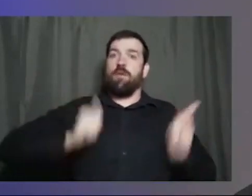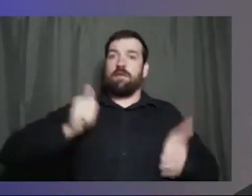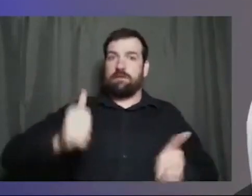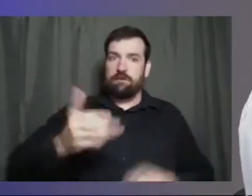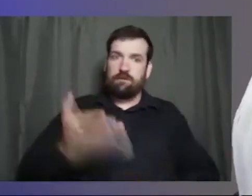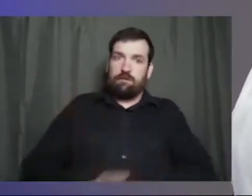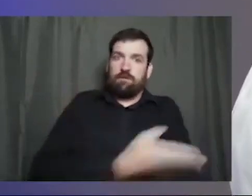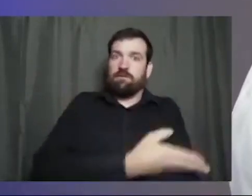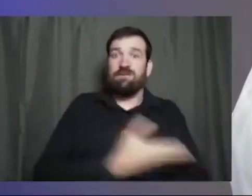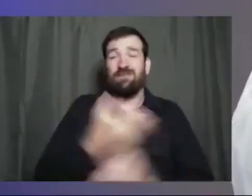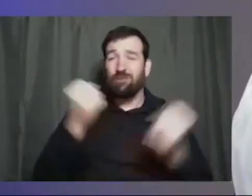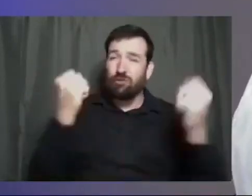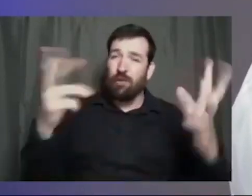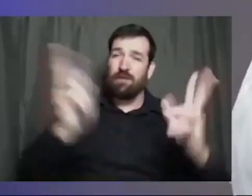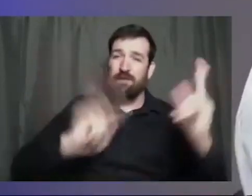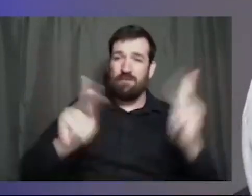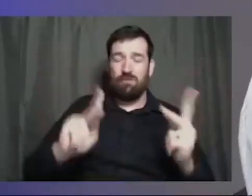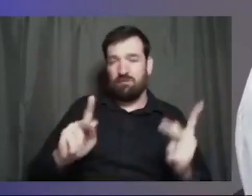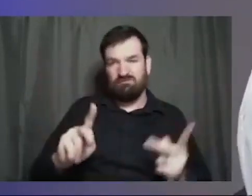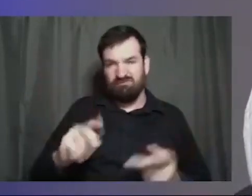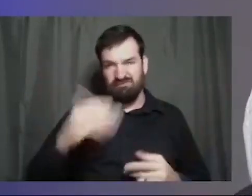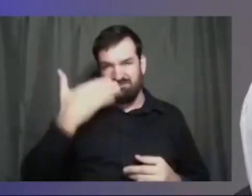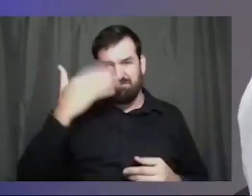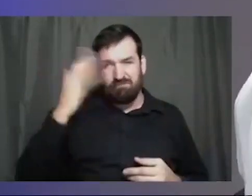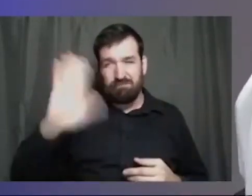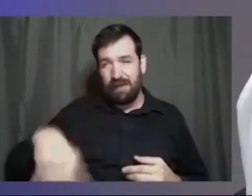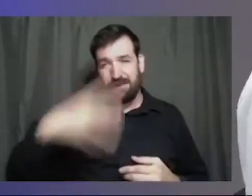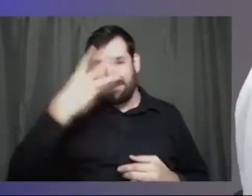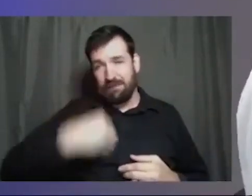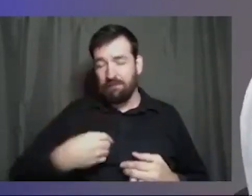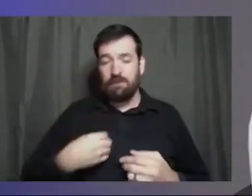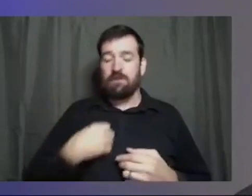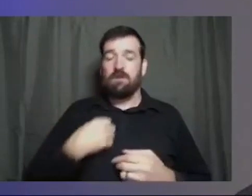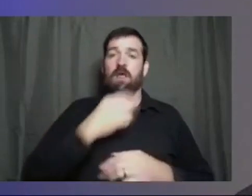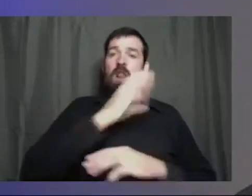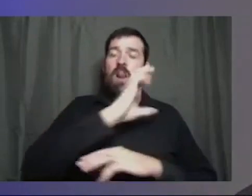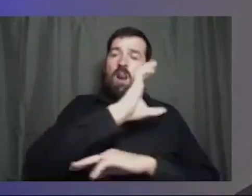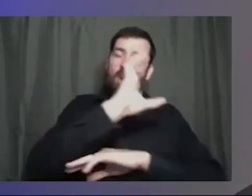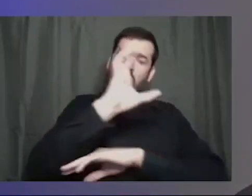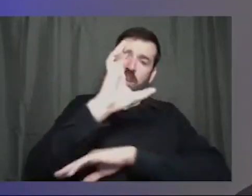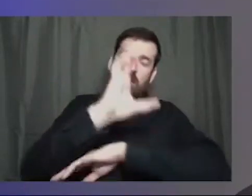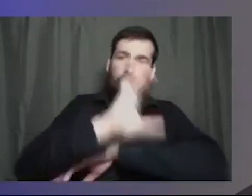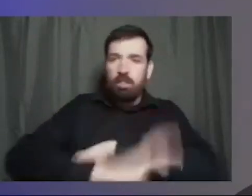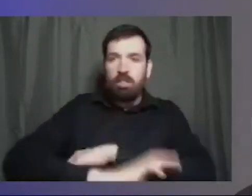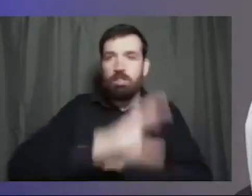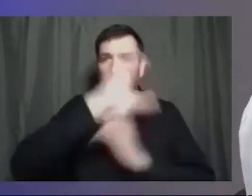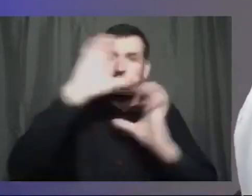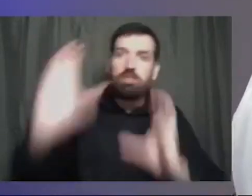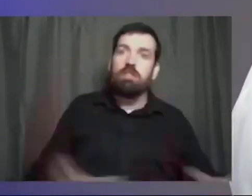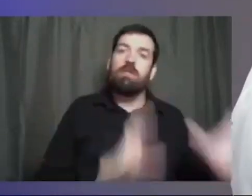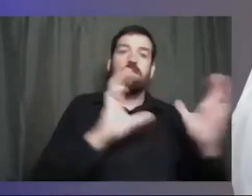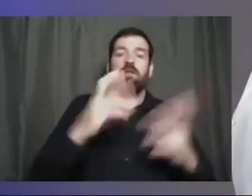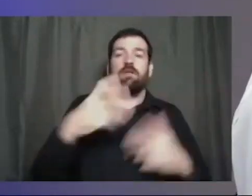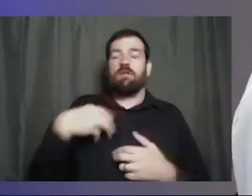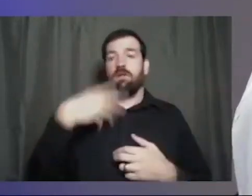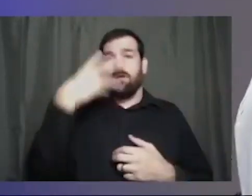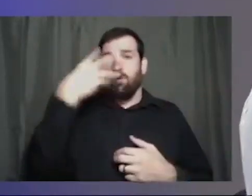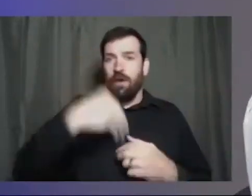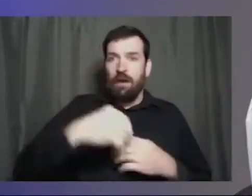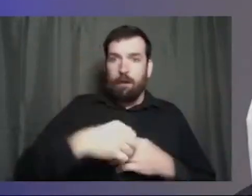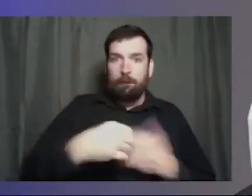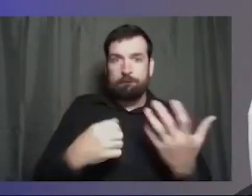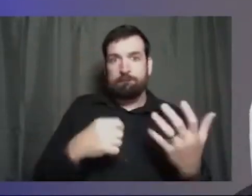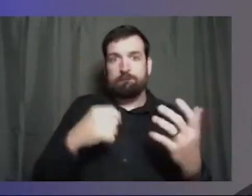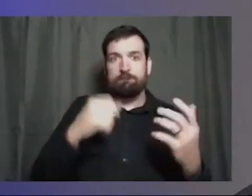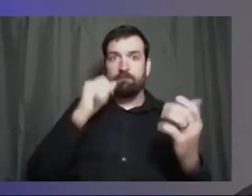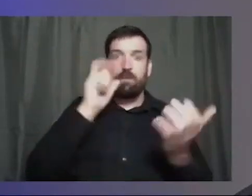hygiene. Going to bed late, waking up too many times throughout the night. a number of different stimulants, caffeine,